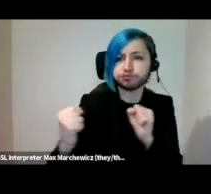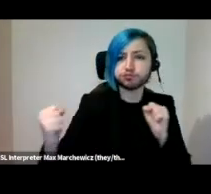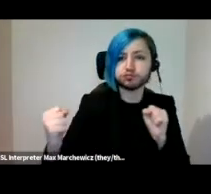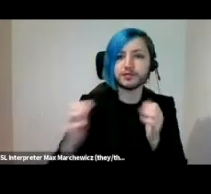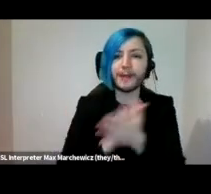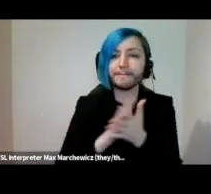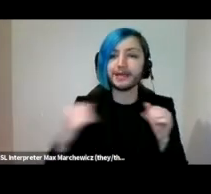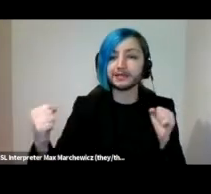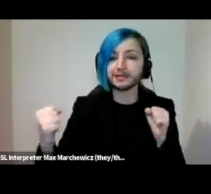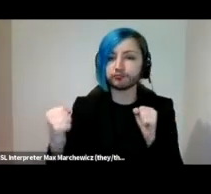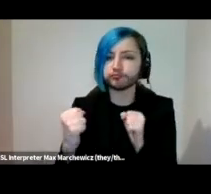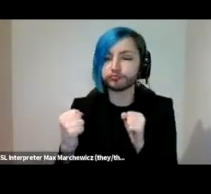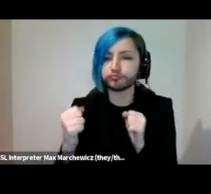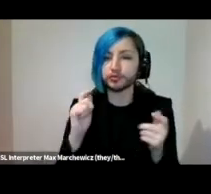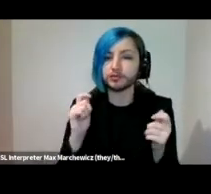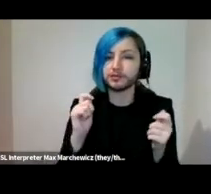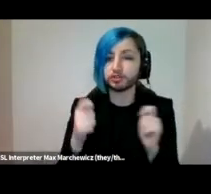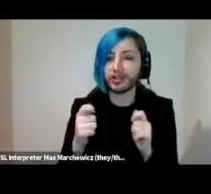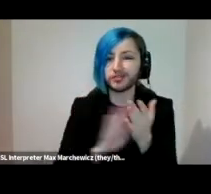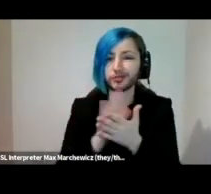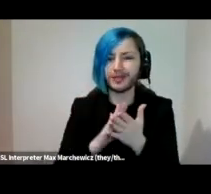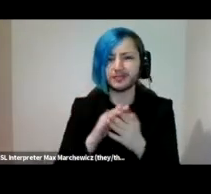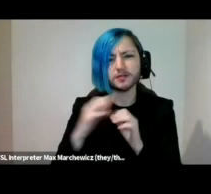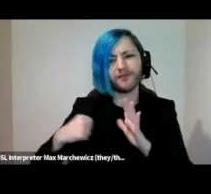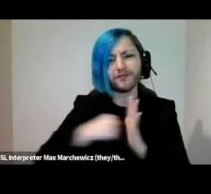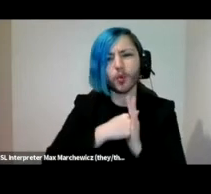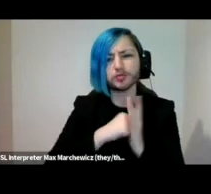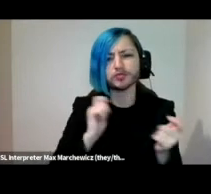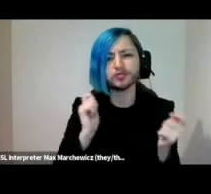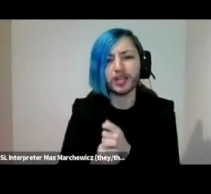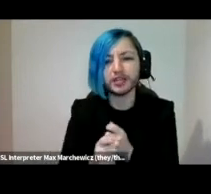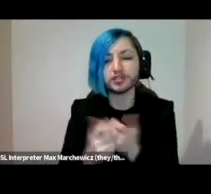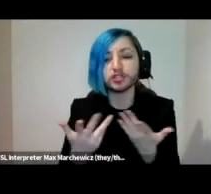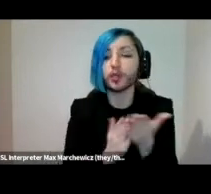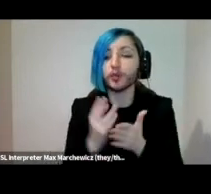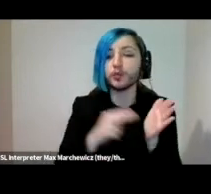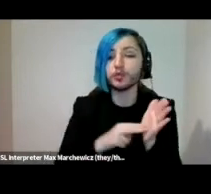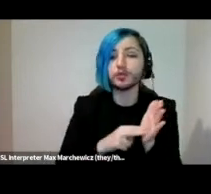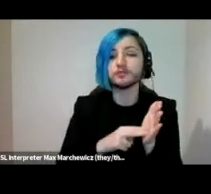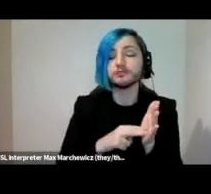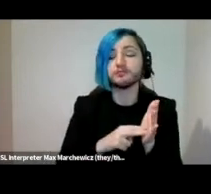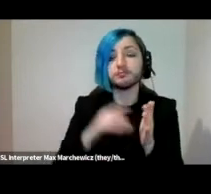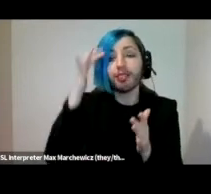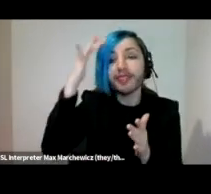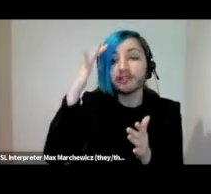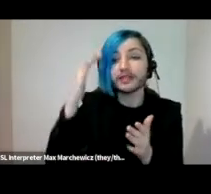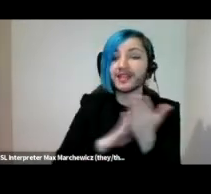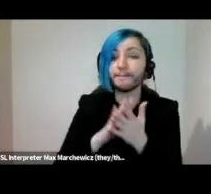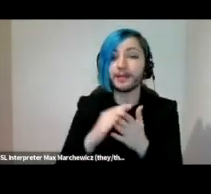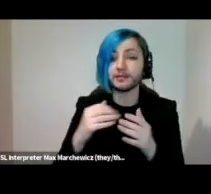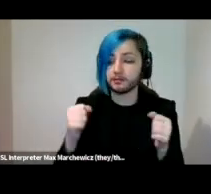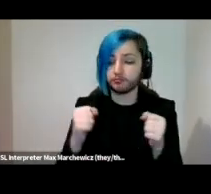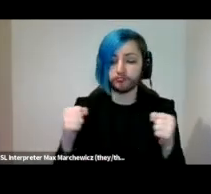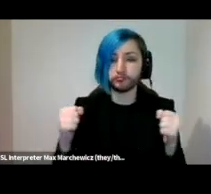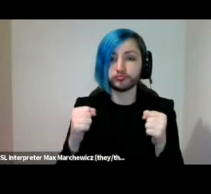changes, the force that they feel changes. And in Newton's theory, it changes instantly as soon as the separation